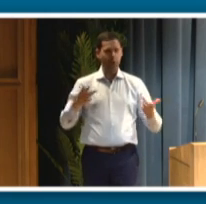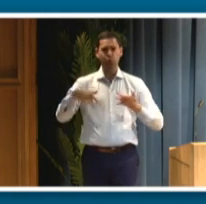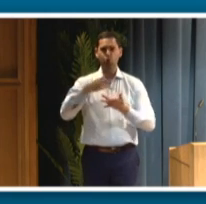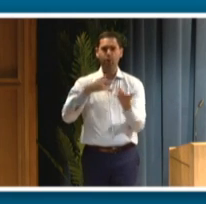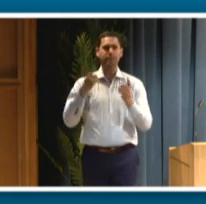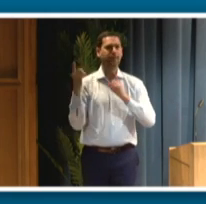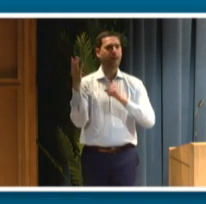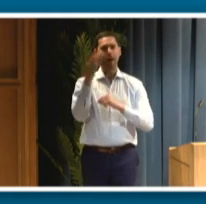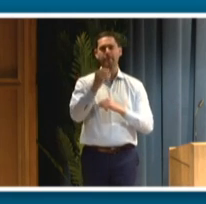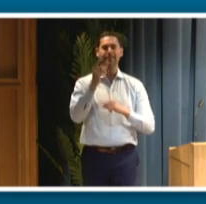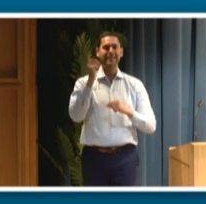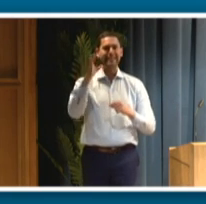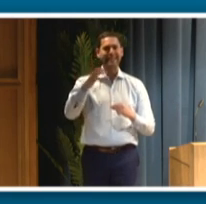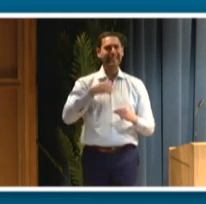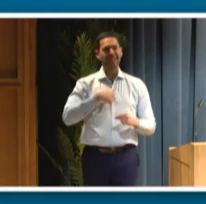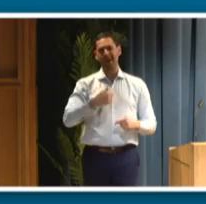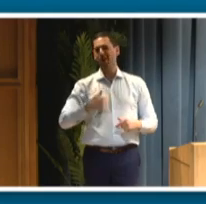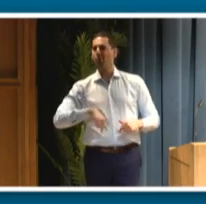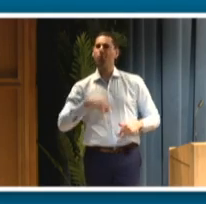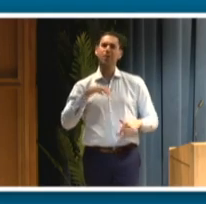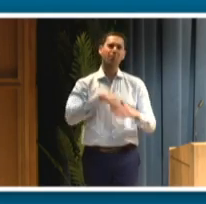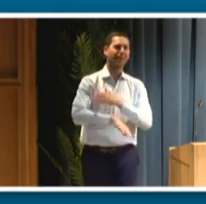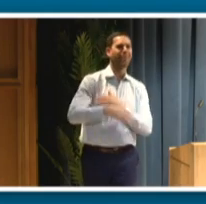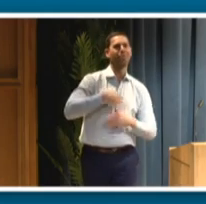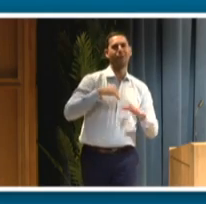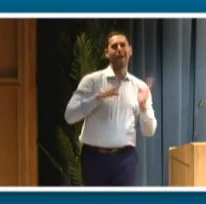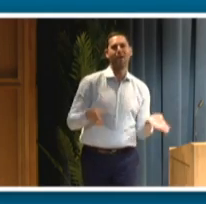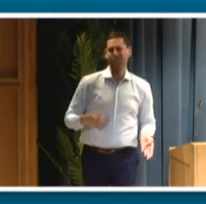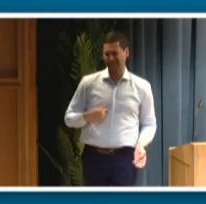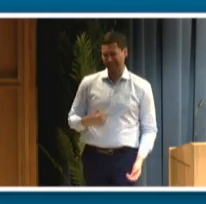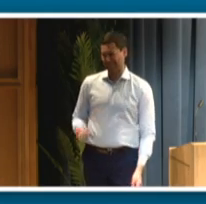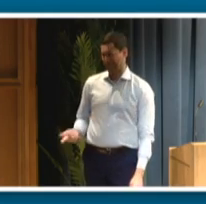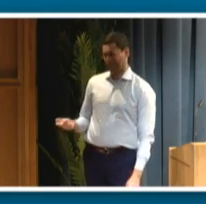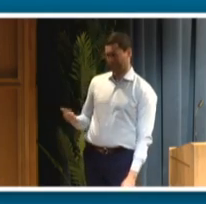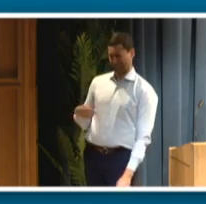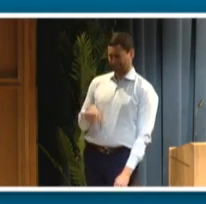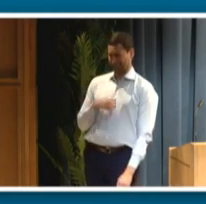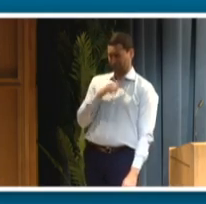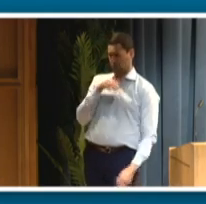like, yo, we went to the White House. I'm okay, like, bro, ain't nobody going to the White House tonight. Right.